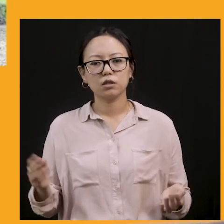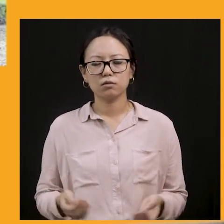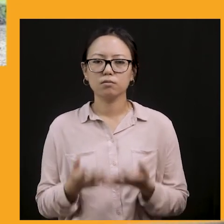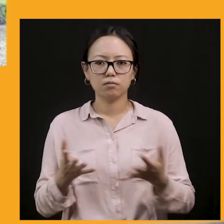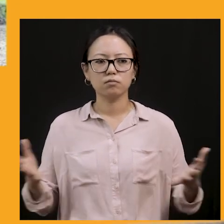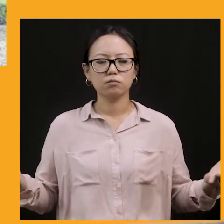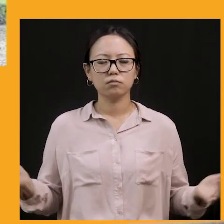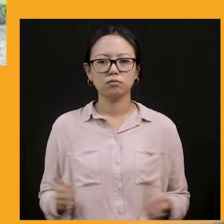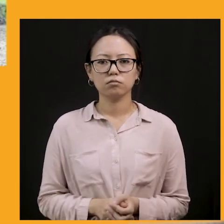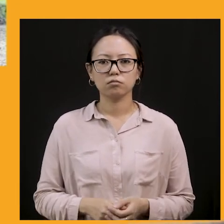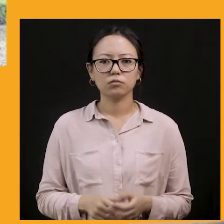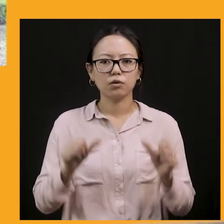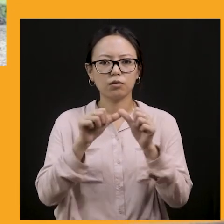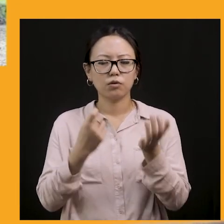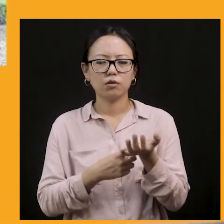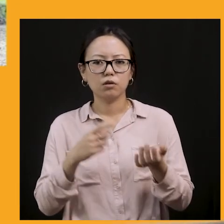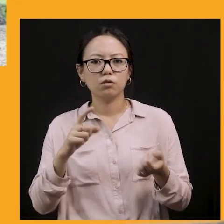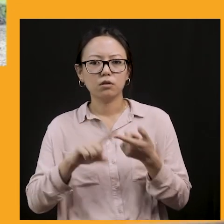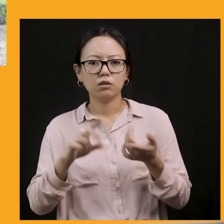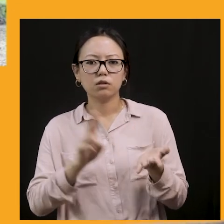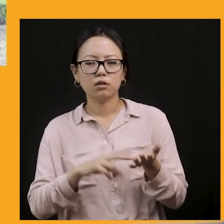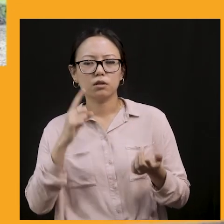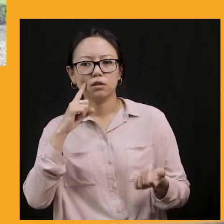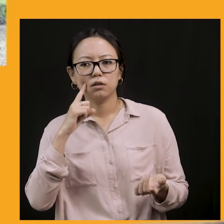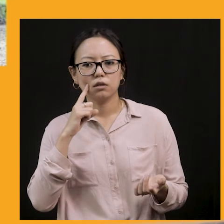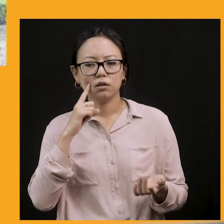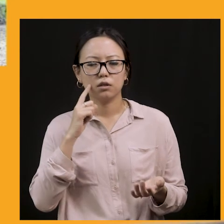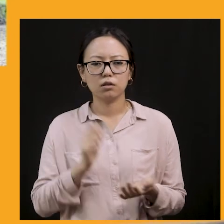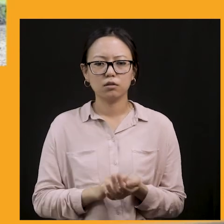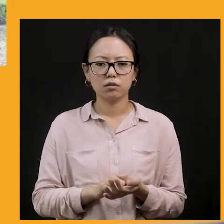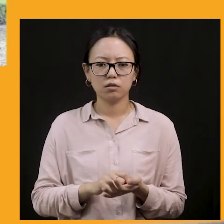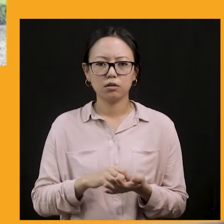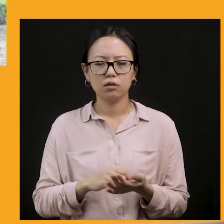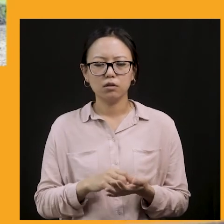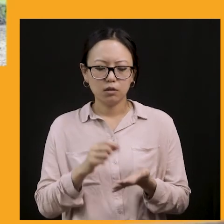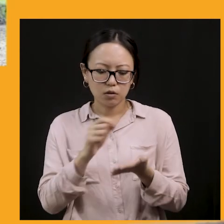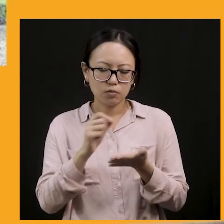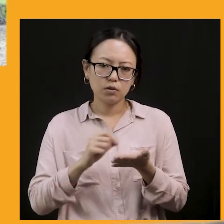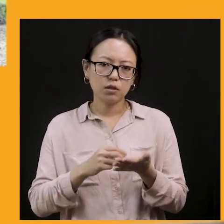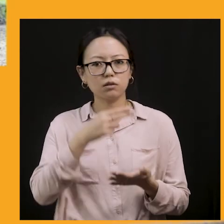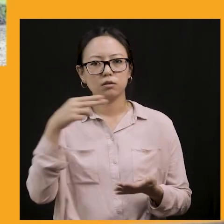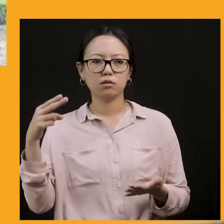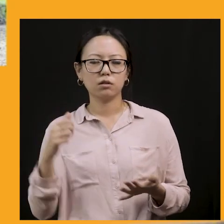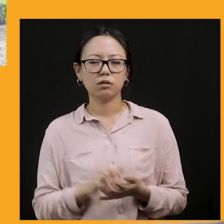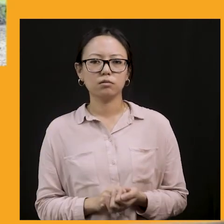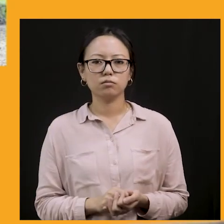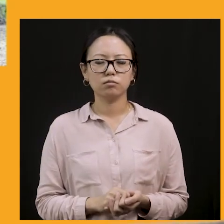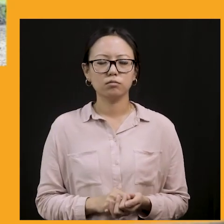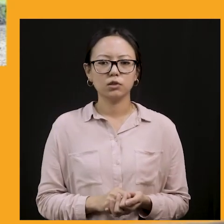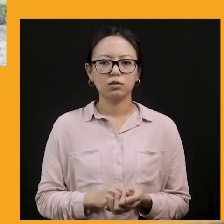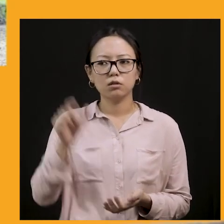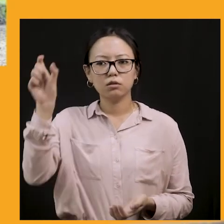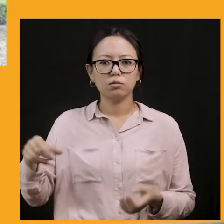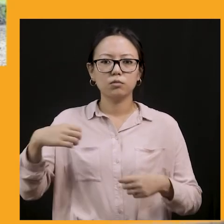have seen what Areni have listed, and we were able to differentiate them into man-made and natural